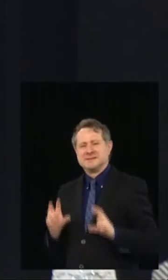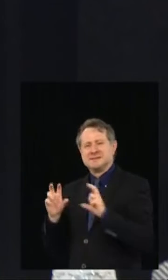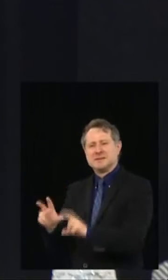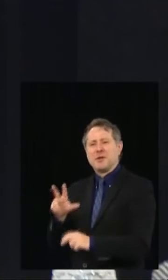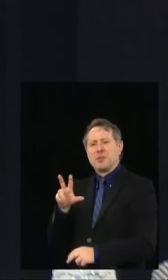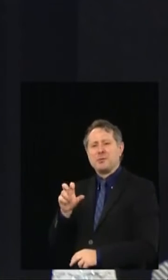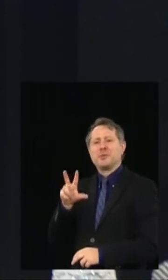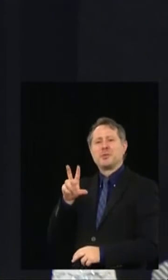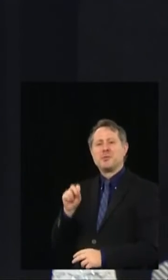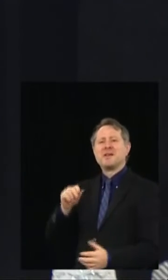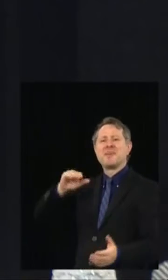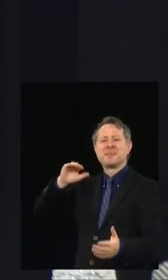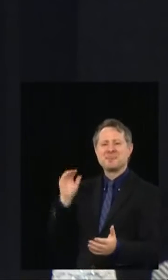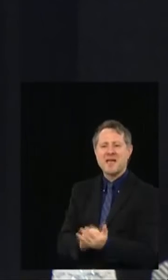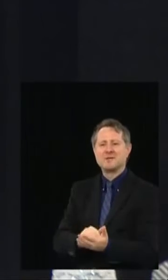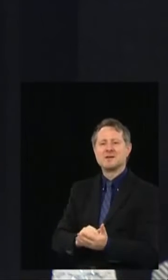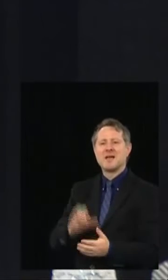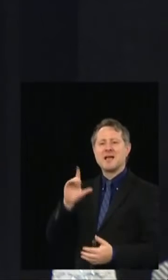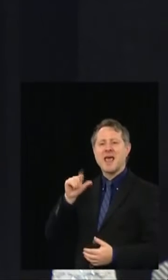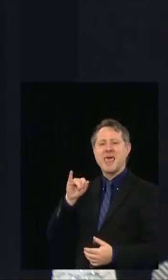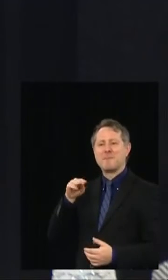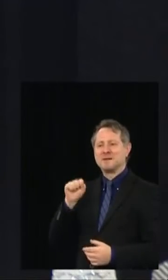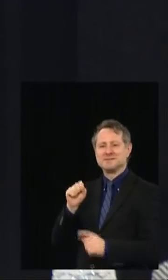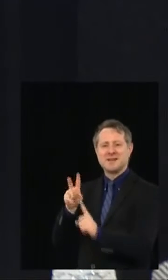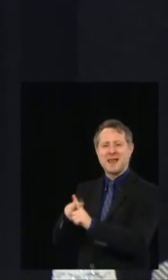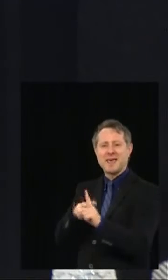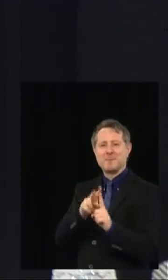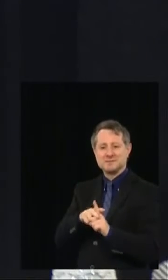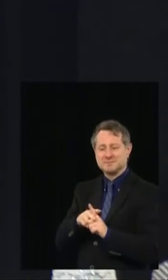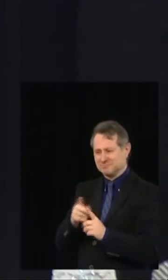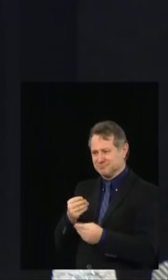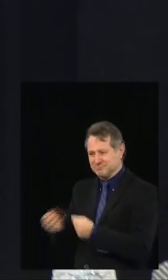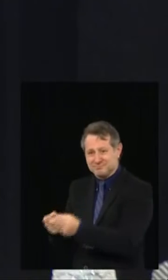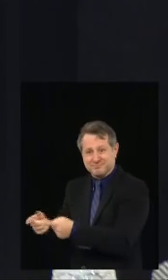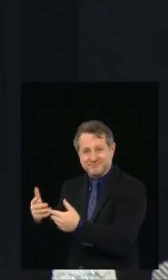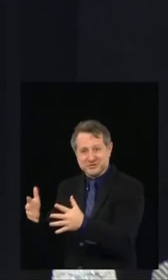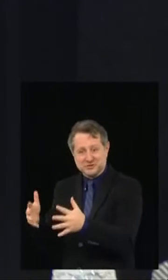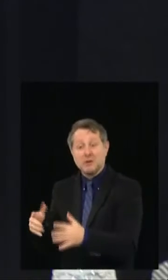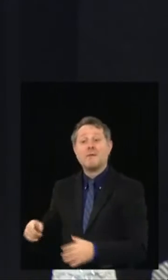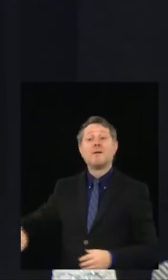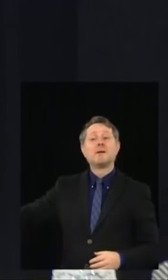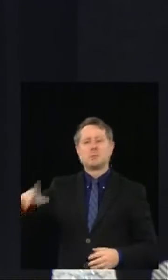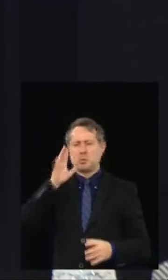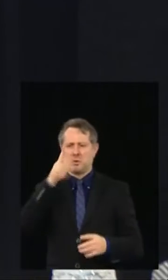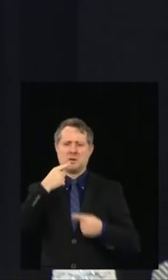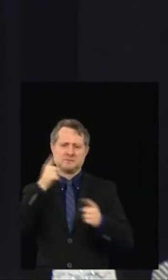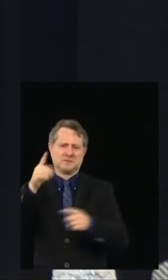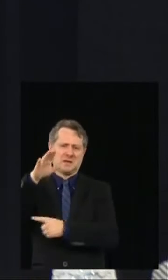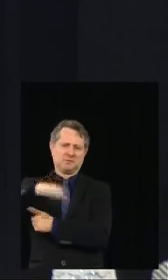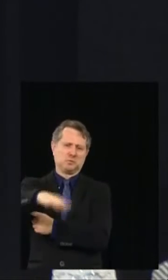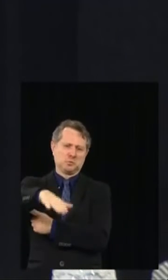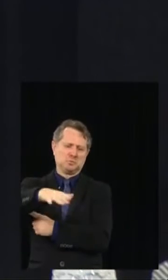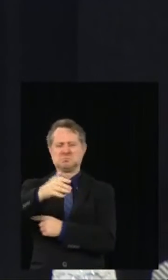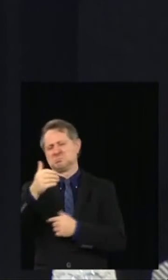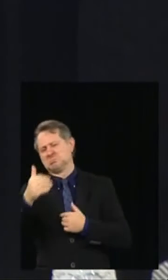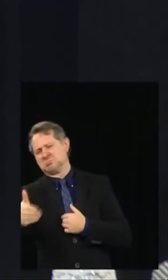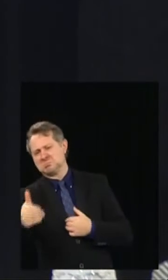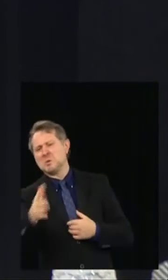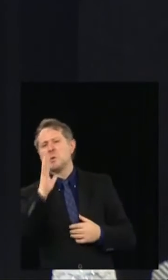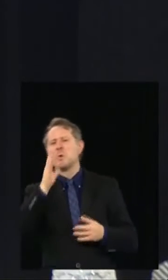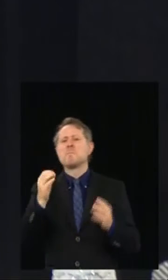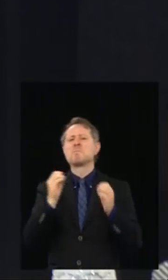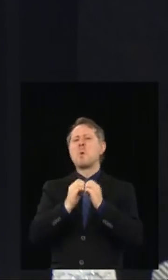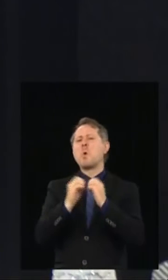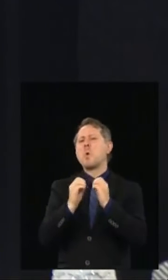are making tremendous progress. The Department of Labor is going to have an announcement later today on the forfeiture days, which has been another issue that I know many are